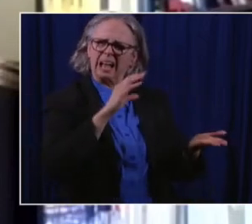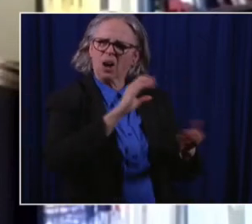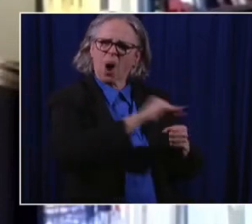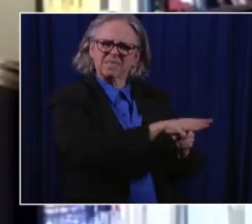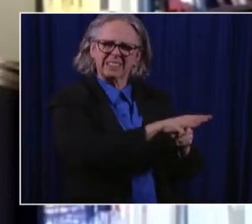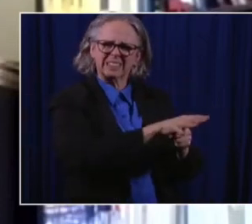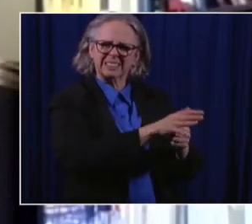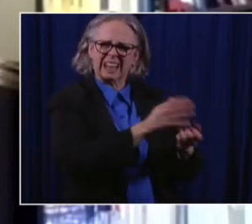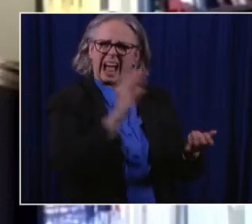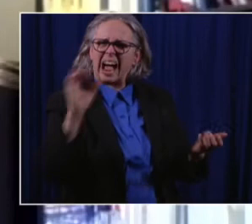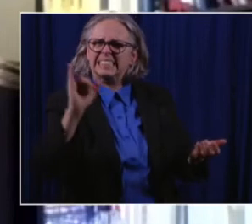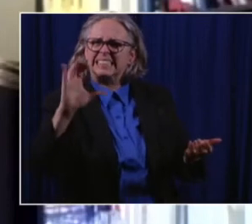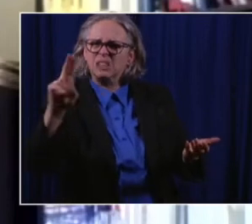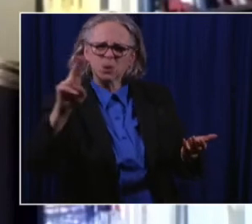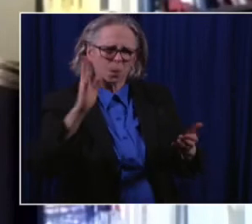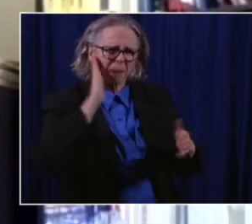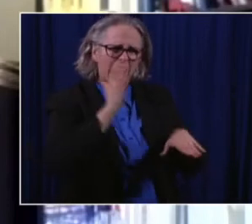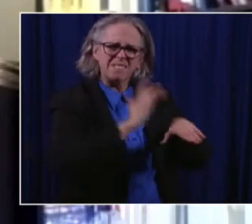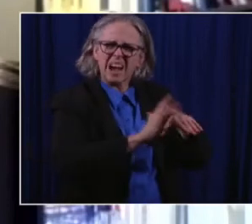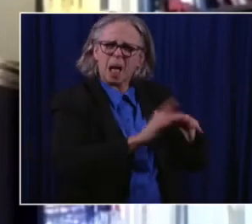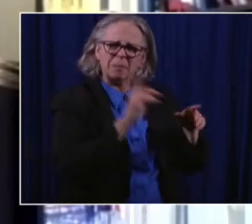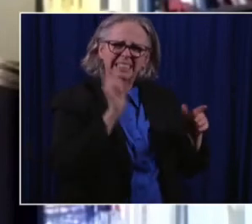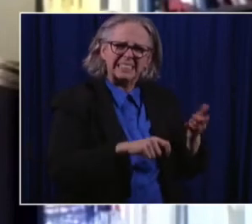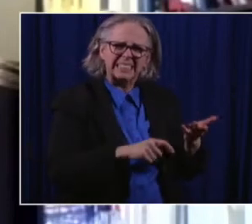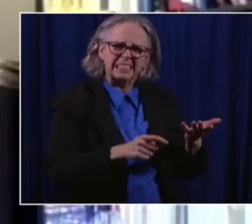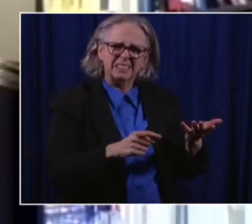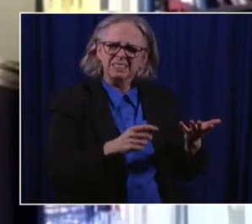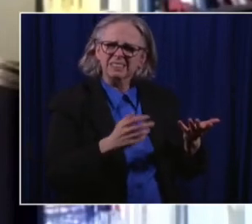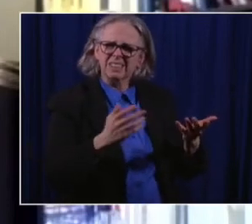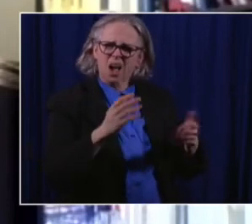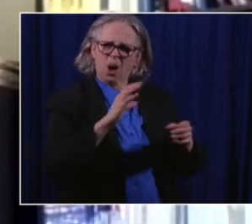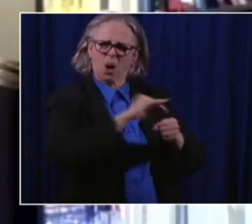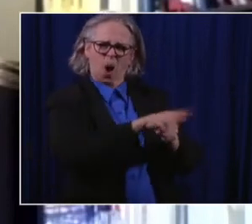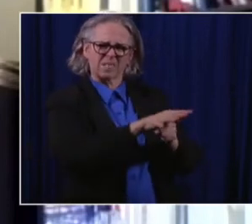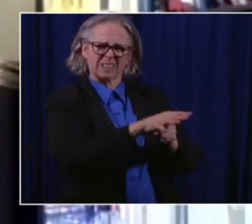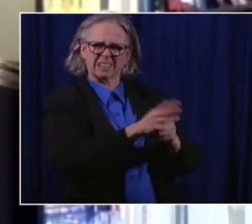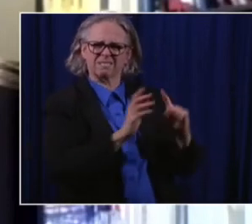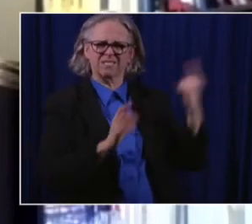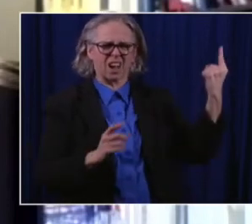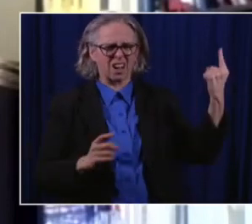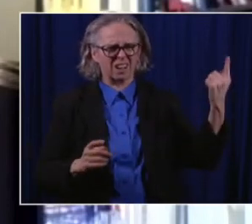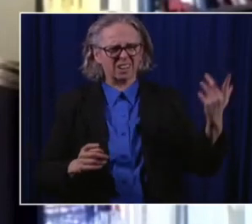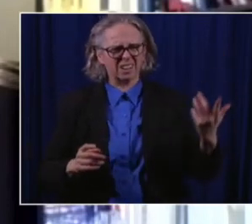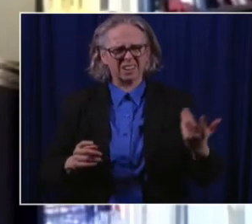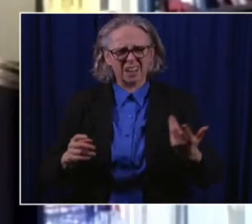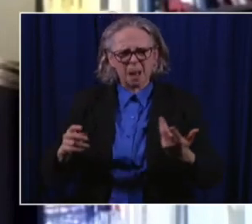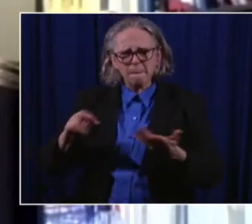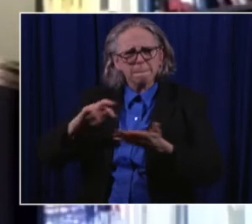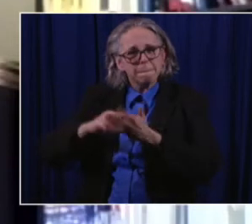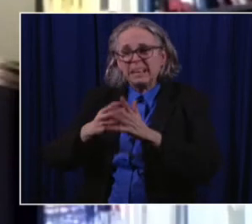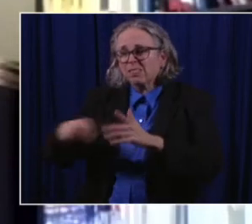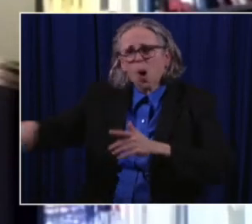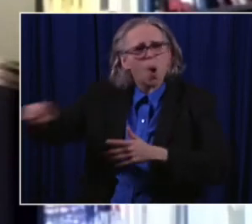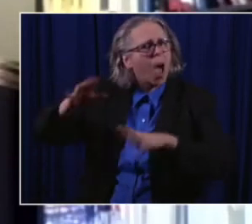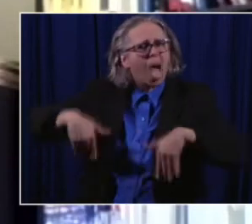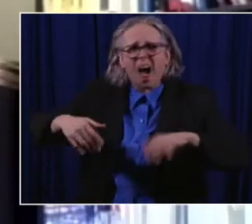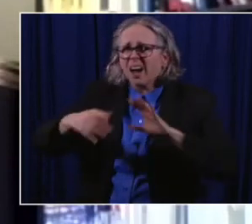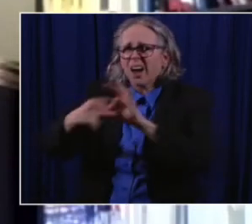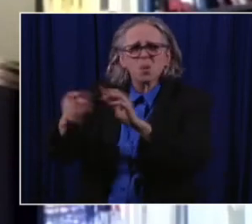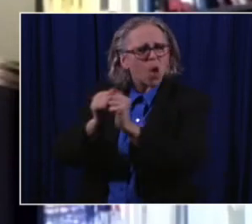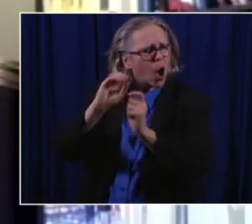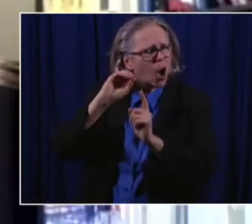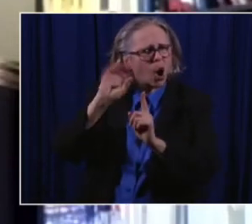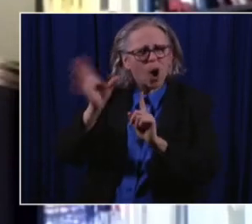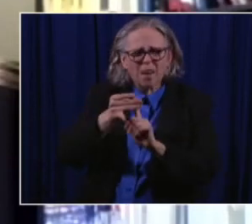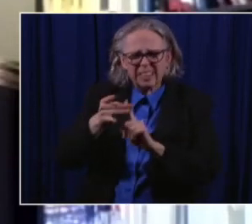ICU beds are filled with COVID patients across the state. This will impact the care of our sickest non-COVID patients. It means that we won't have the space left to safely care